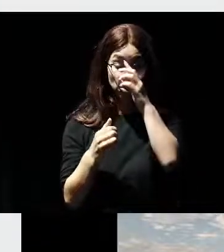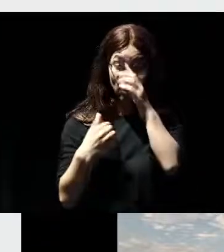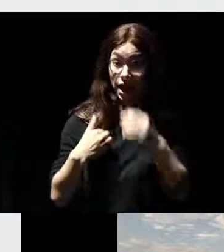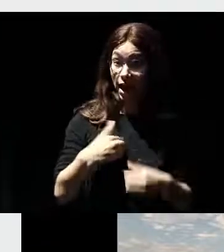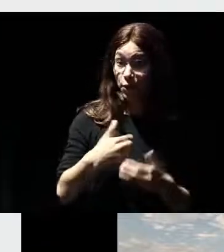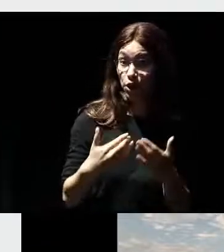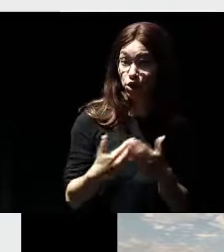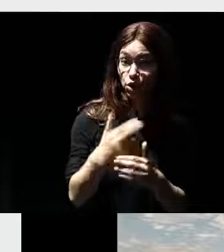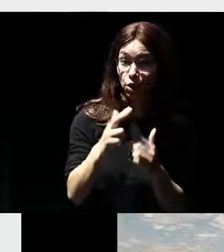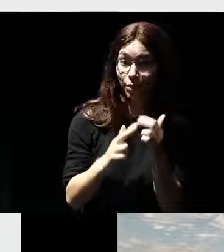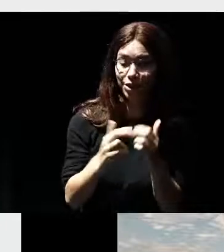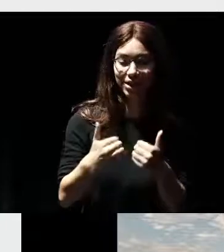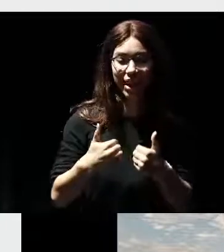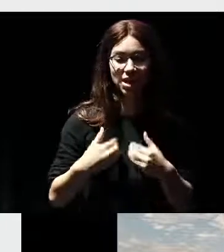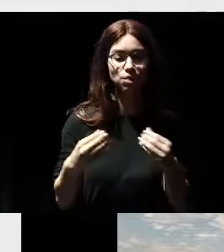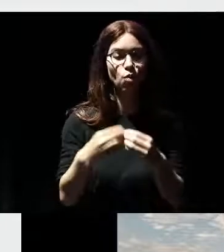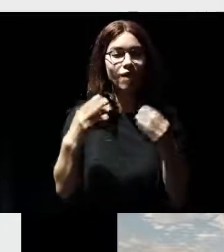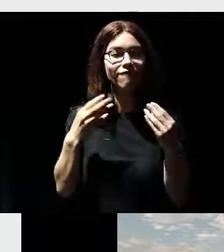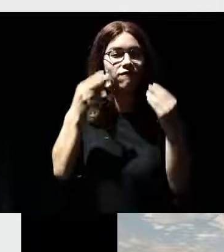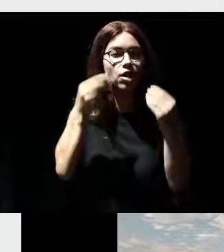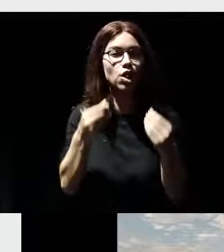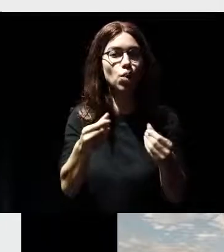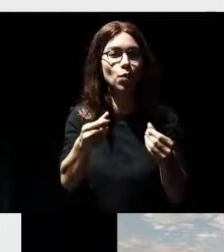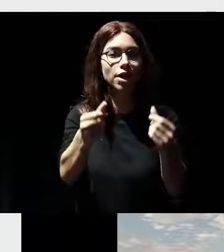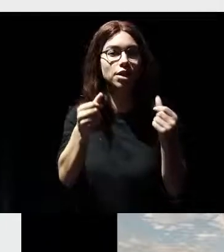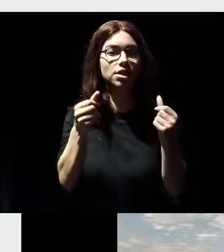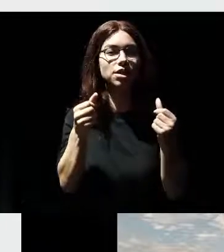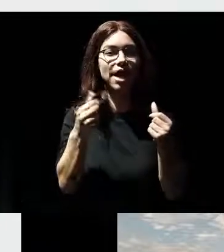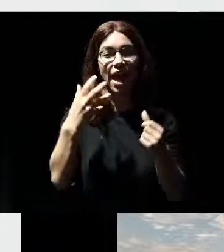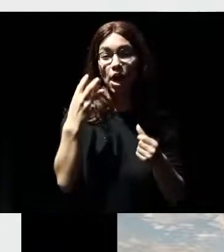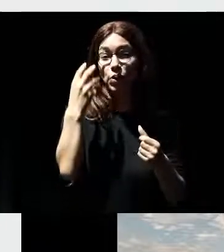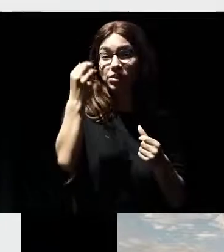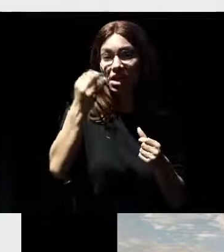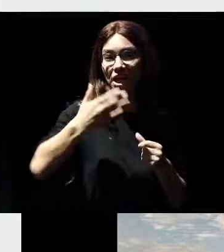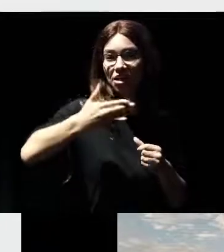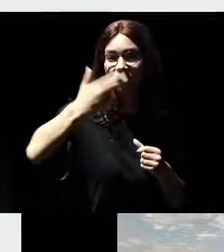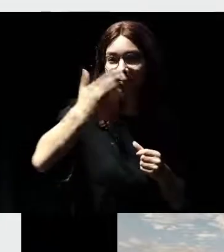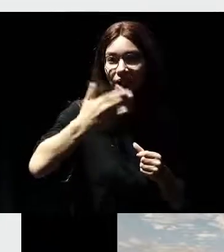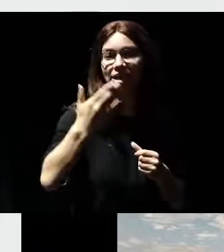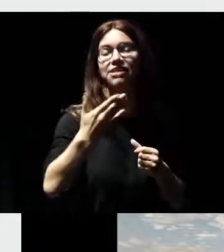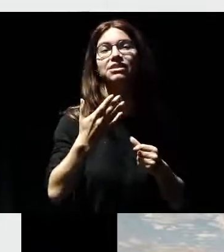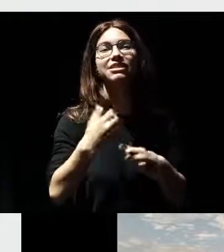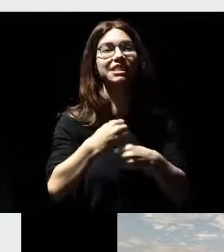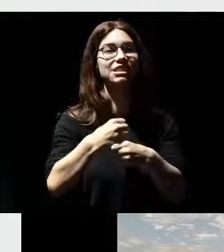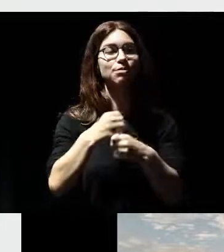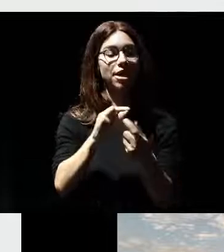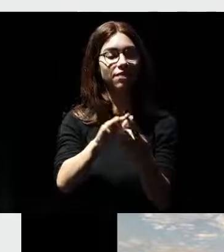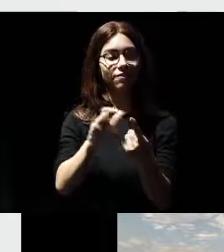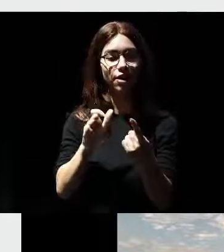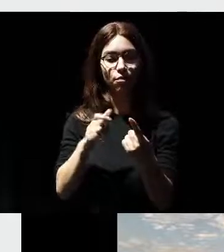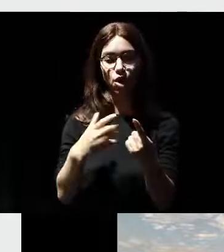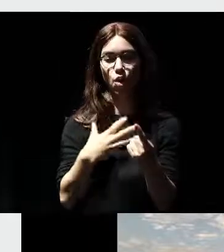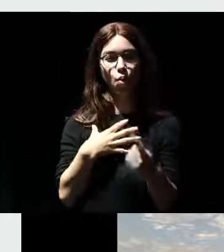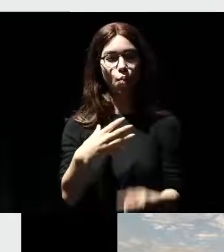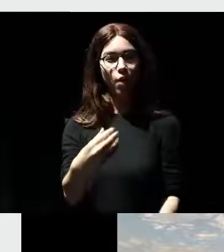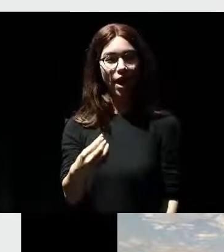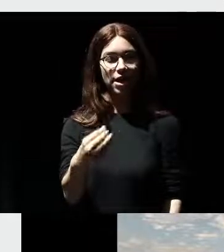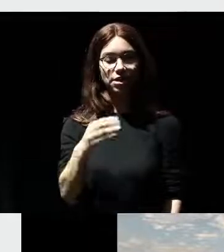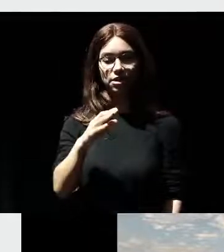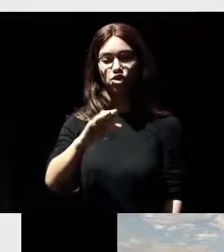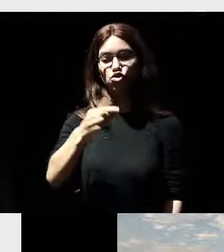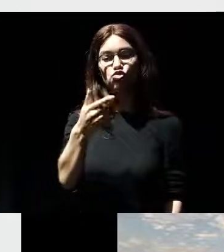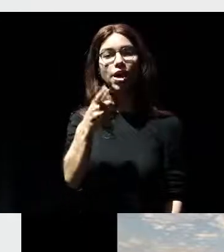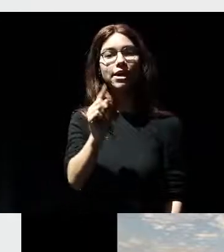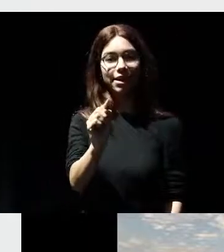building has this more fluid, scalloped exterior facade made out of a white Bethel